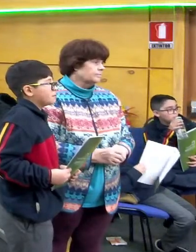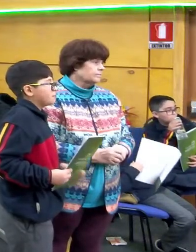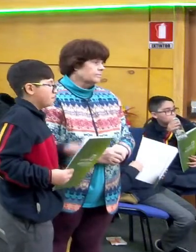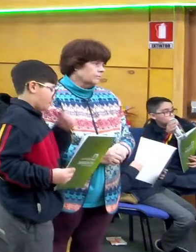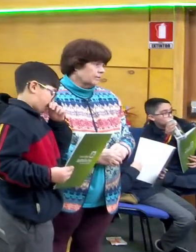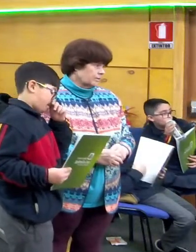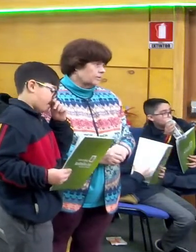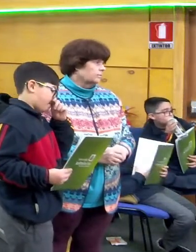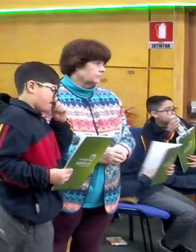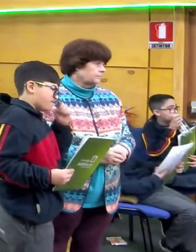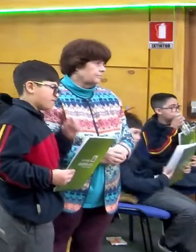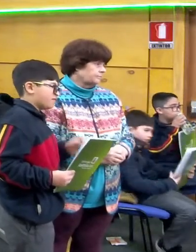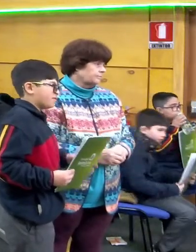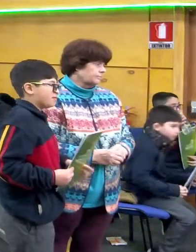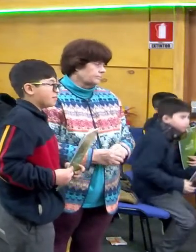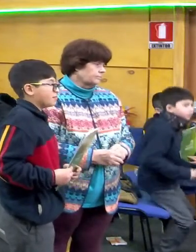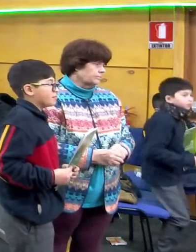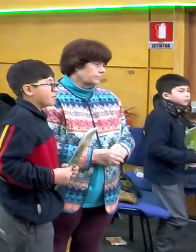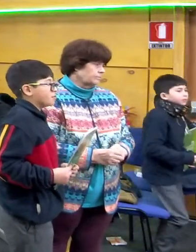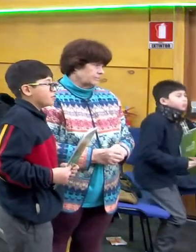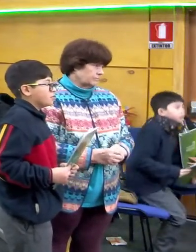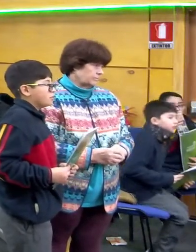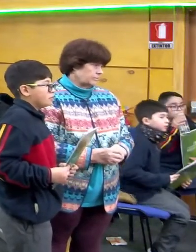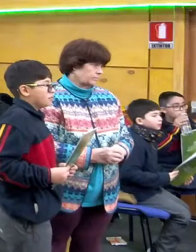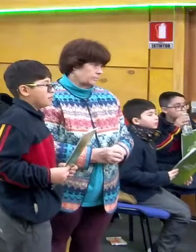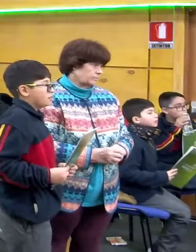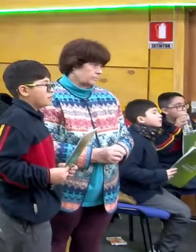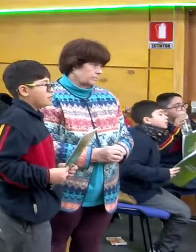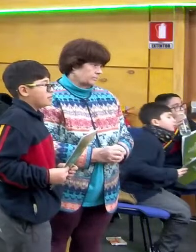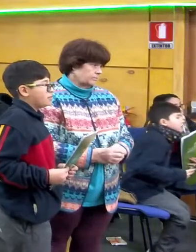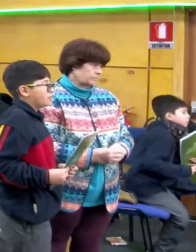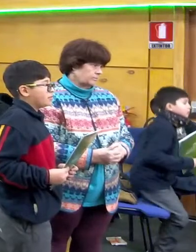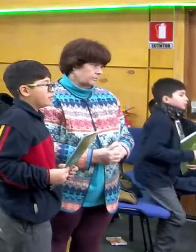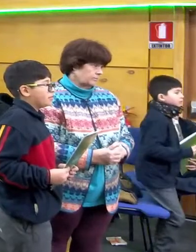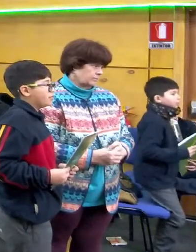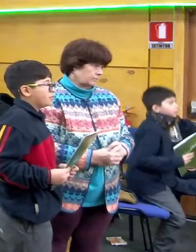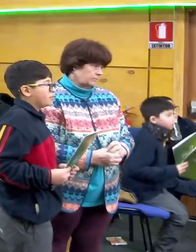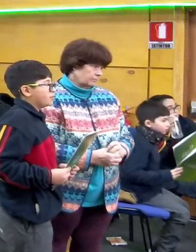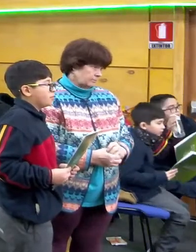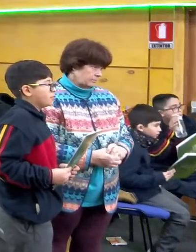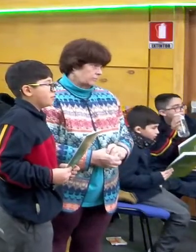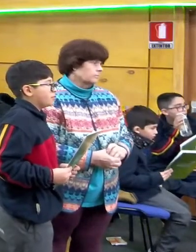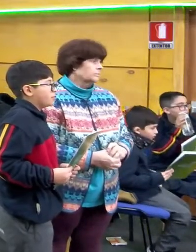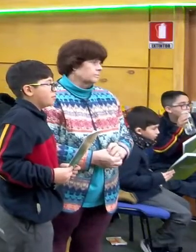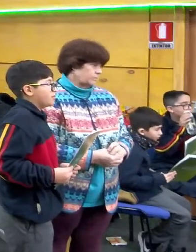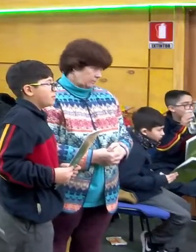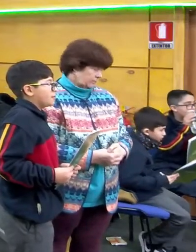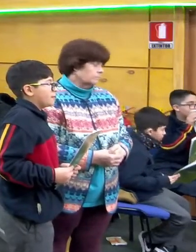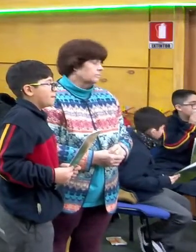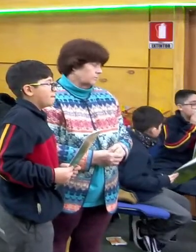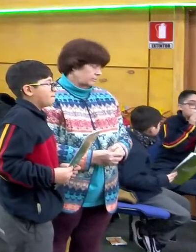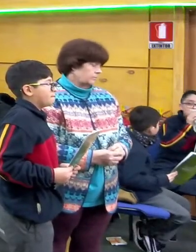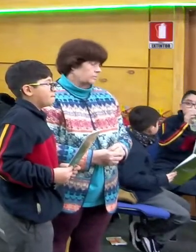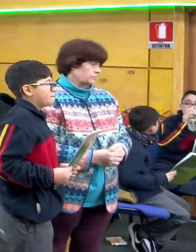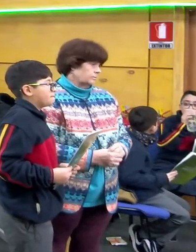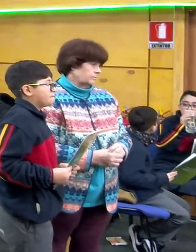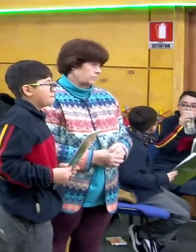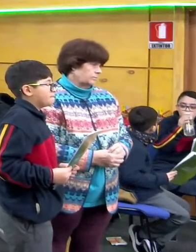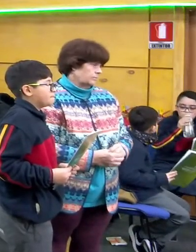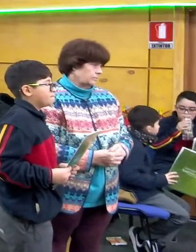involved for this presentation competition, do they have to, when they are making up the final video,